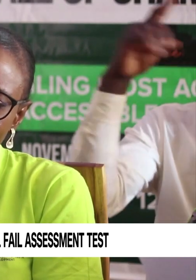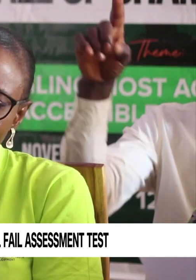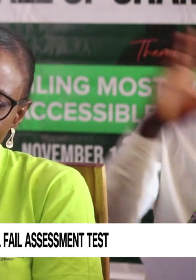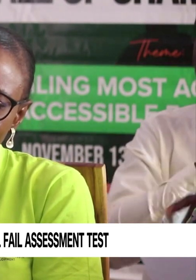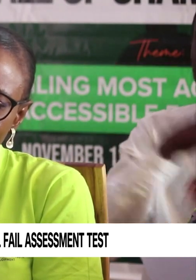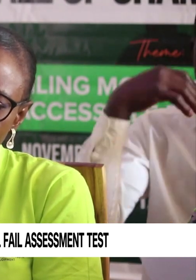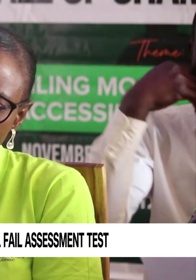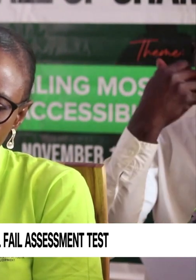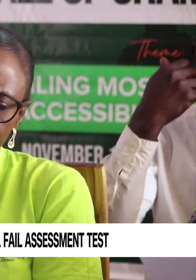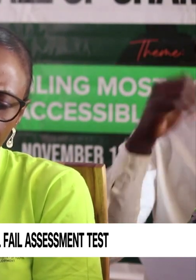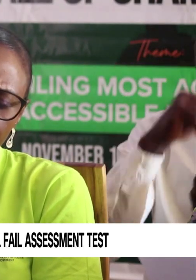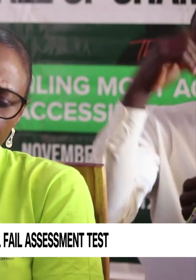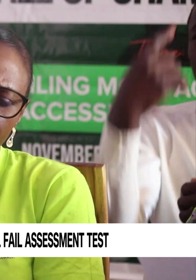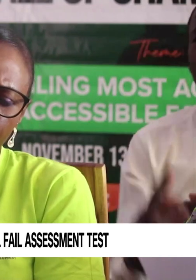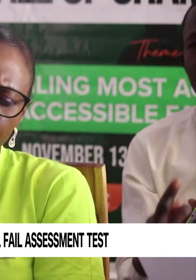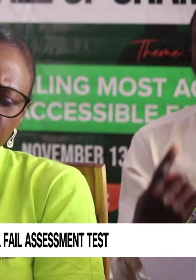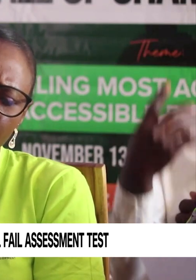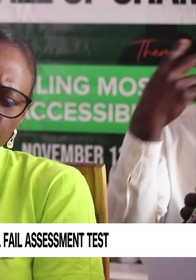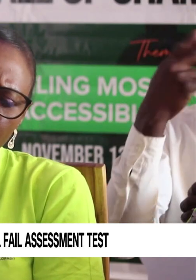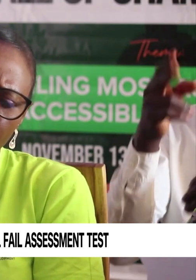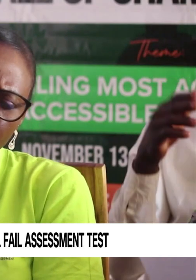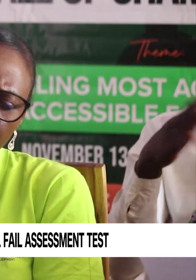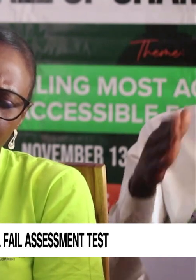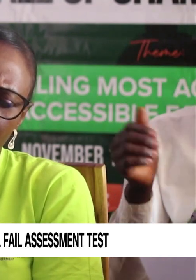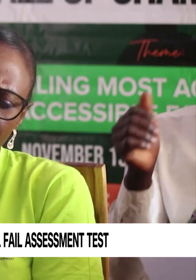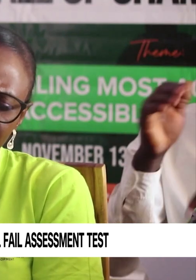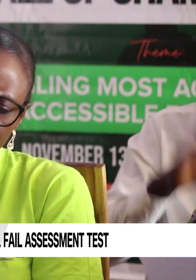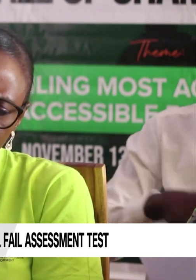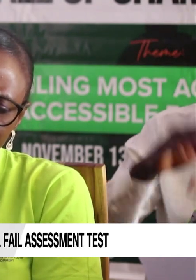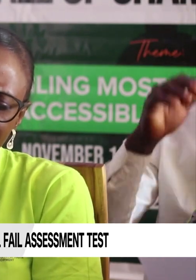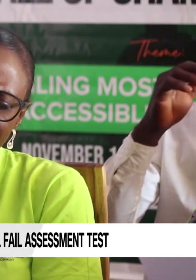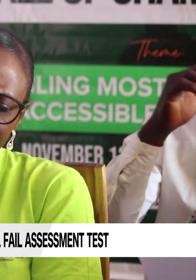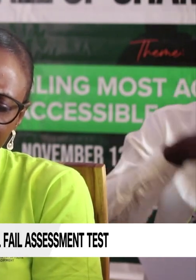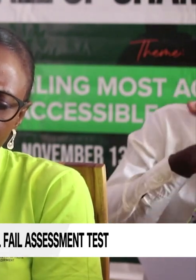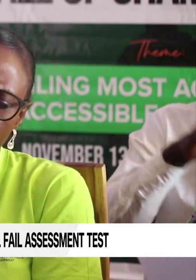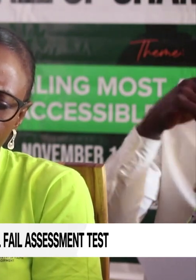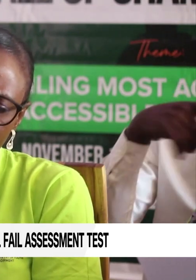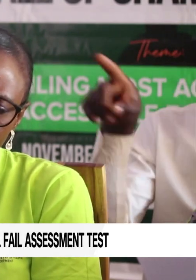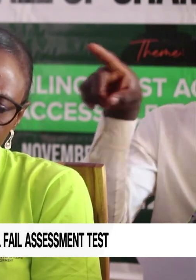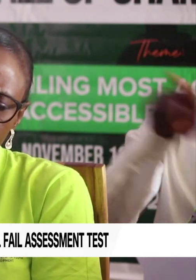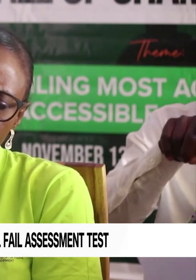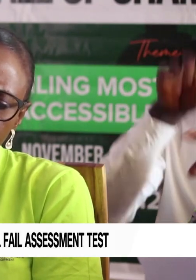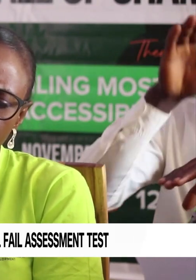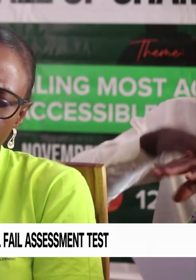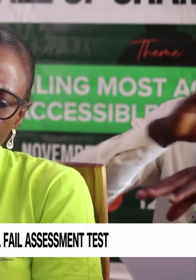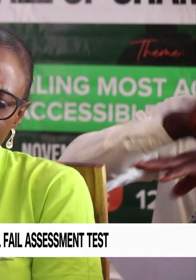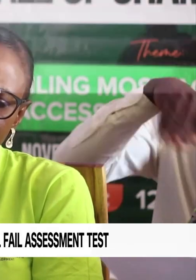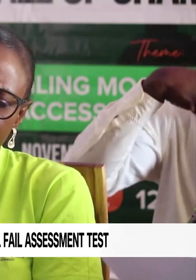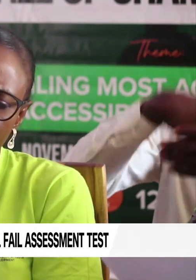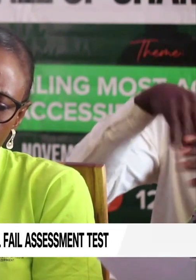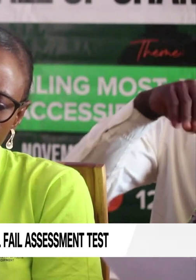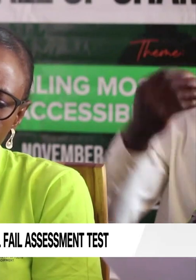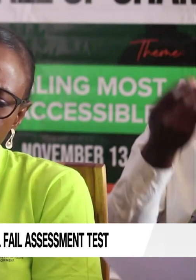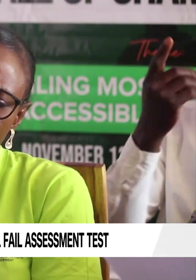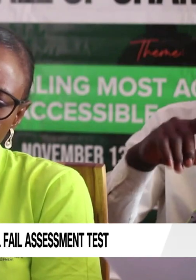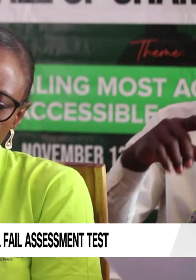leaders in accessibility, but also call on organizations lagging in compliance to recognize